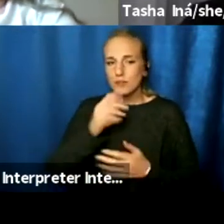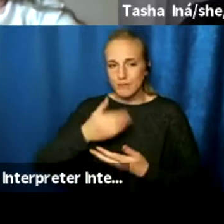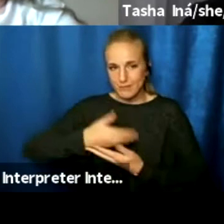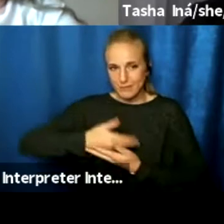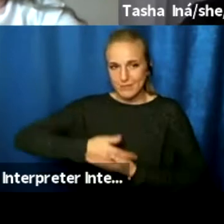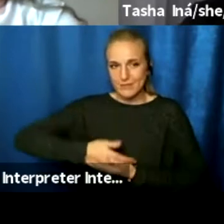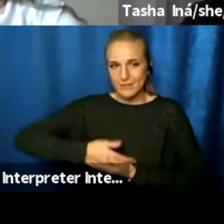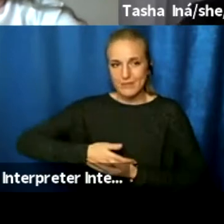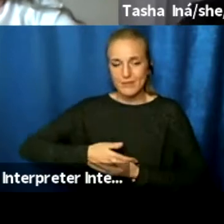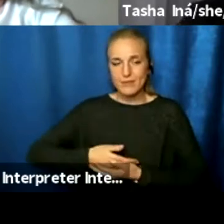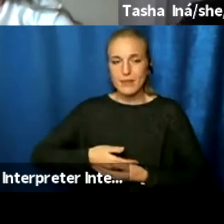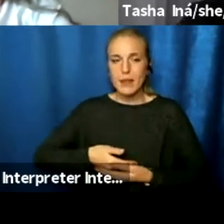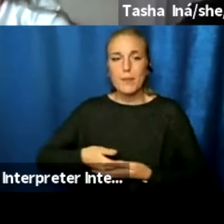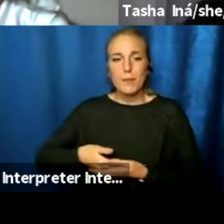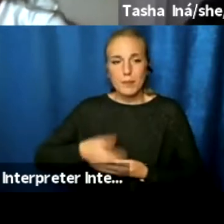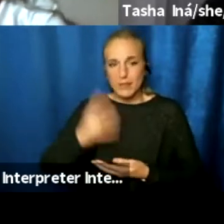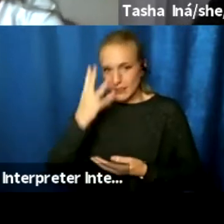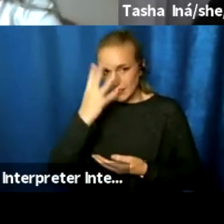this baby is sleeping.